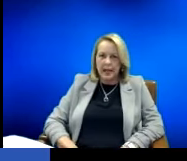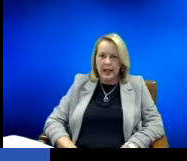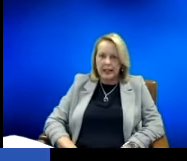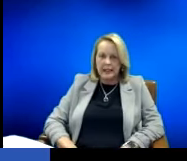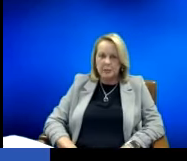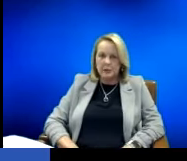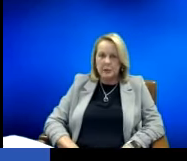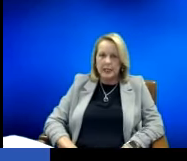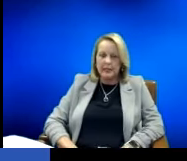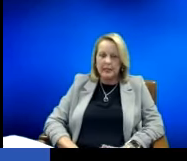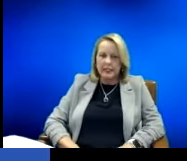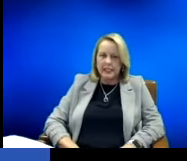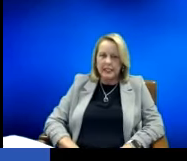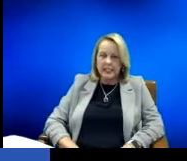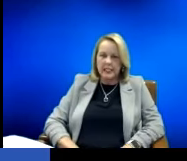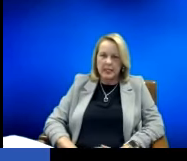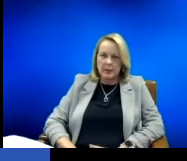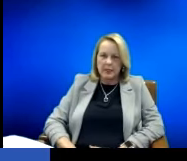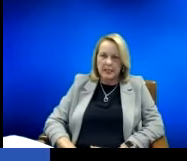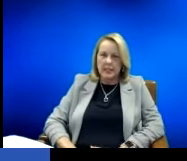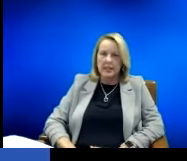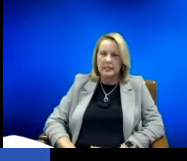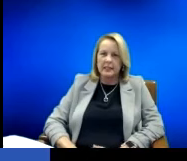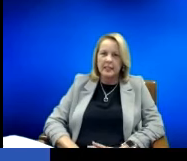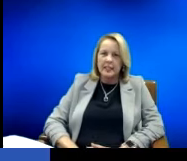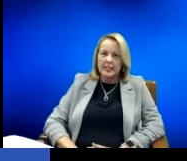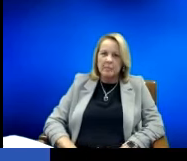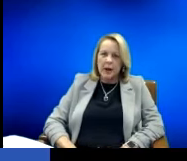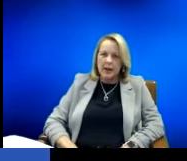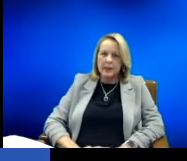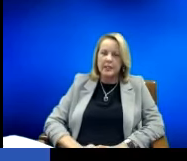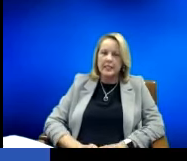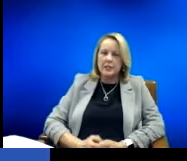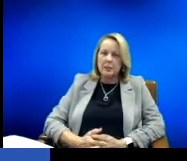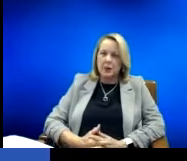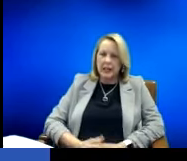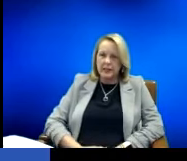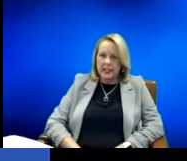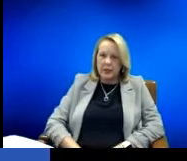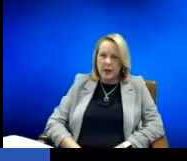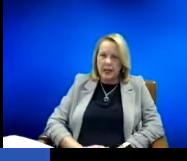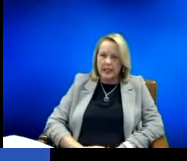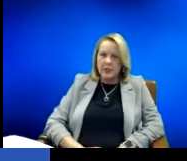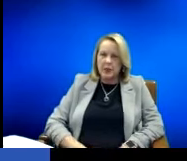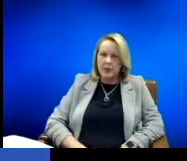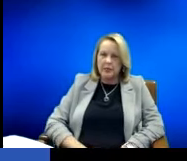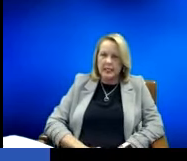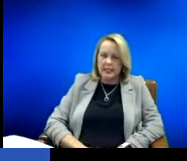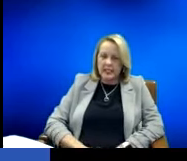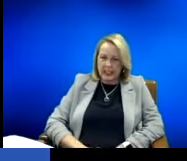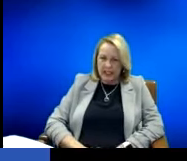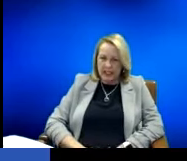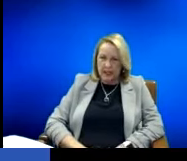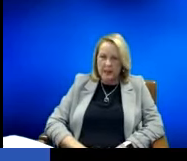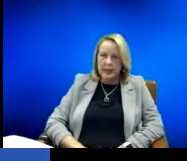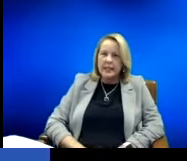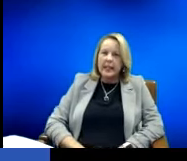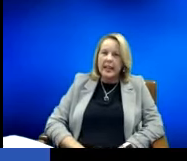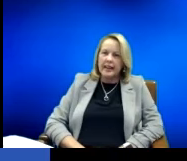more balanced between fixed income and stocks. Moderate is more heavily weighted toward fixed